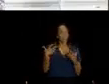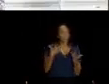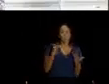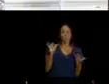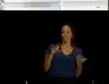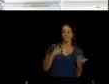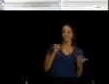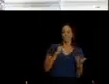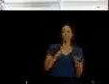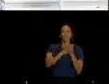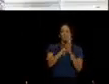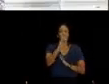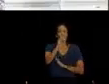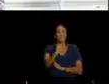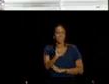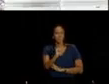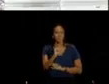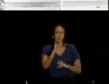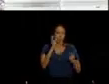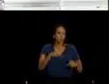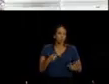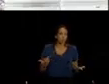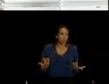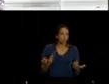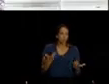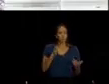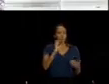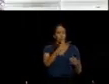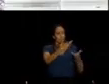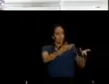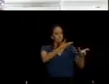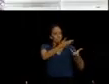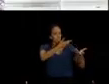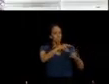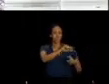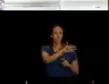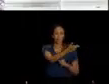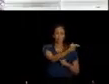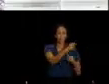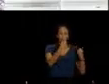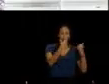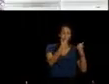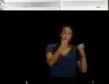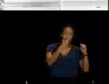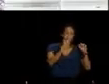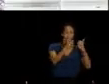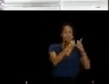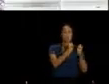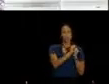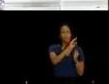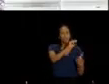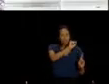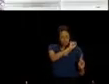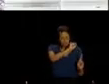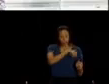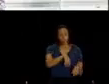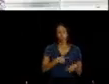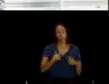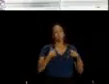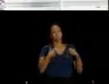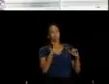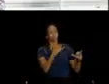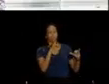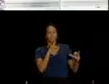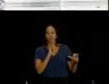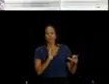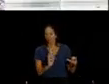be a disabled person. You know, she's got her own battle with MS, and I find that one of the most beautiful things about our